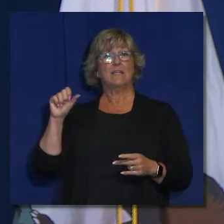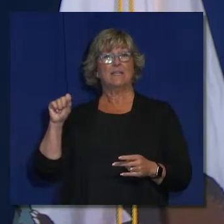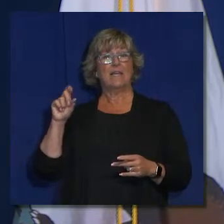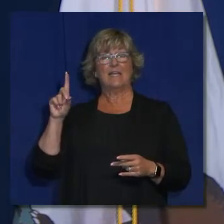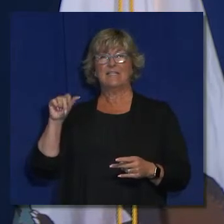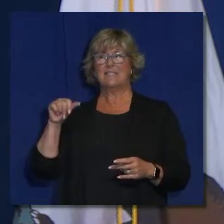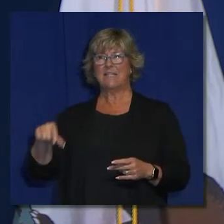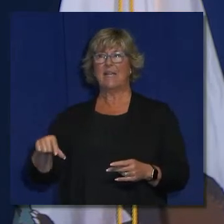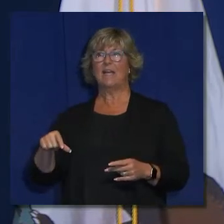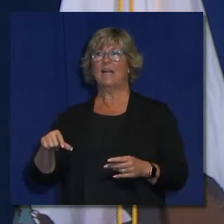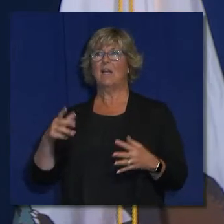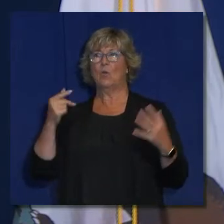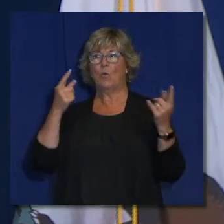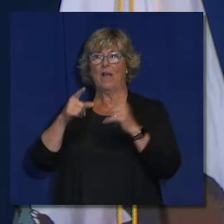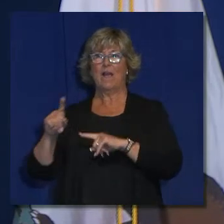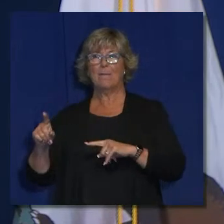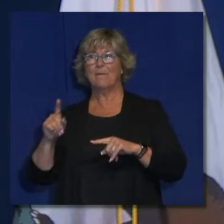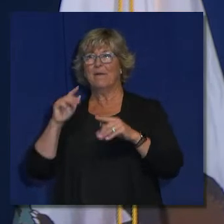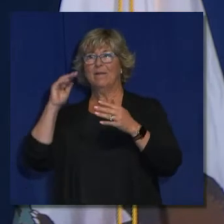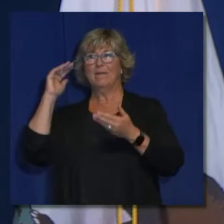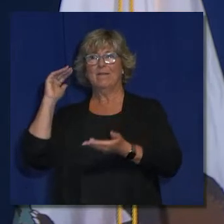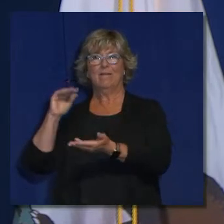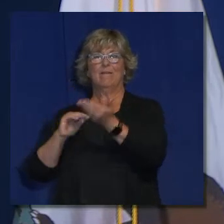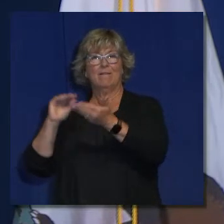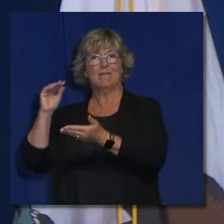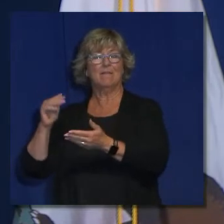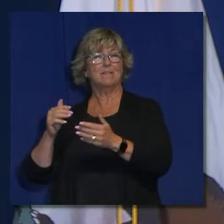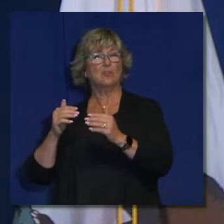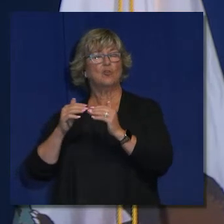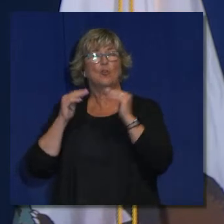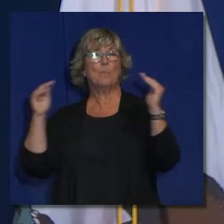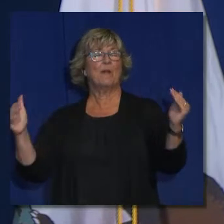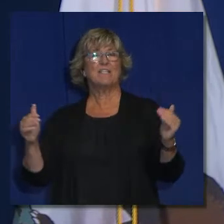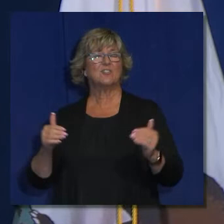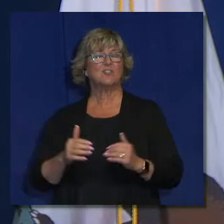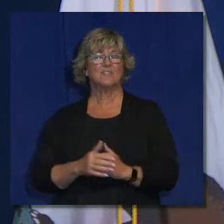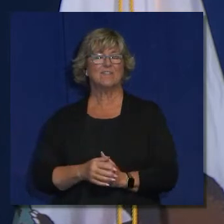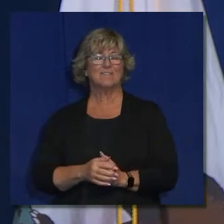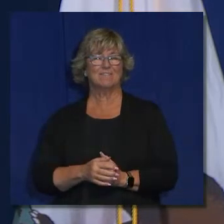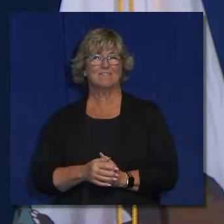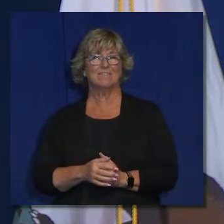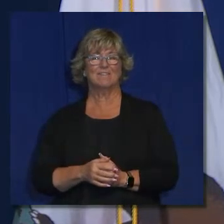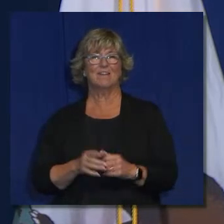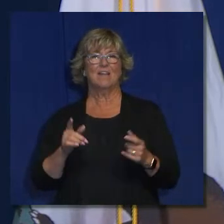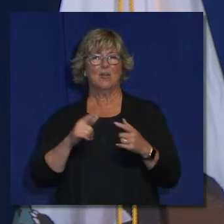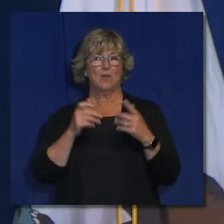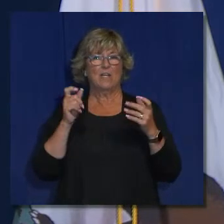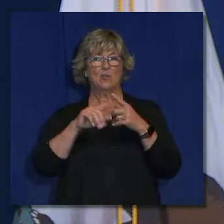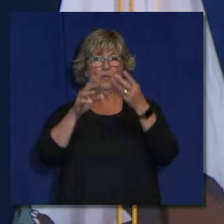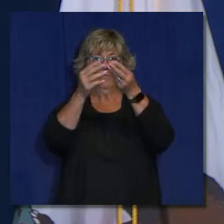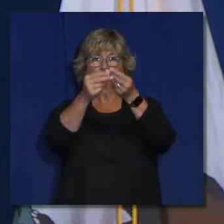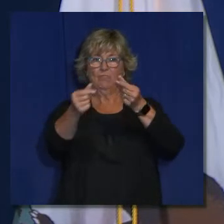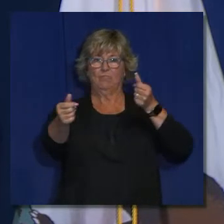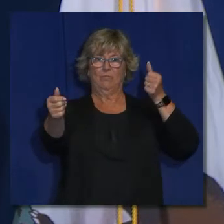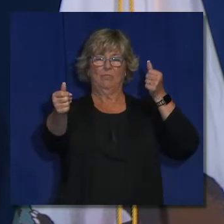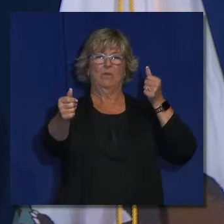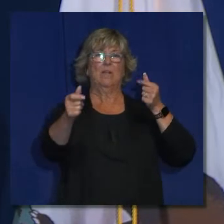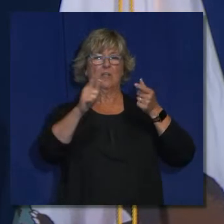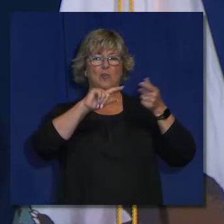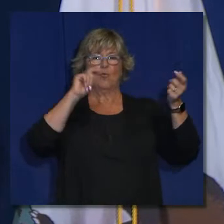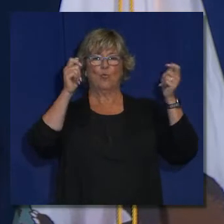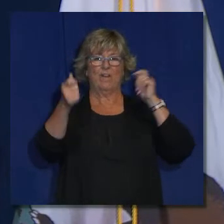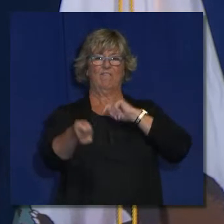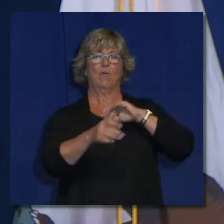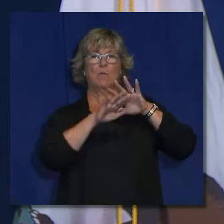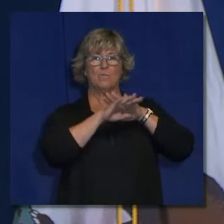what happens on these budget presentations than anything, perhaps too much. And so that's the idea, smoothing, looking at reforms